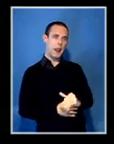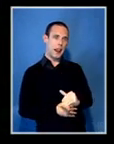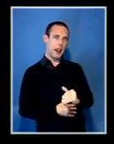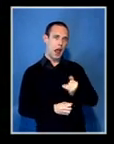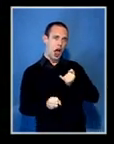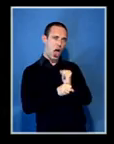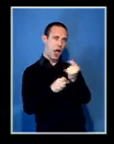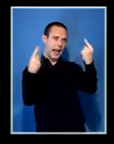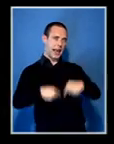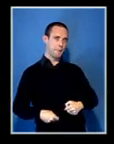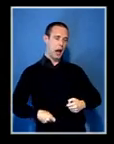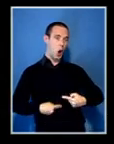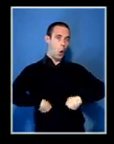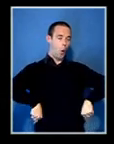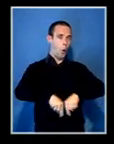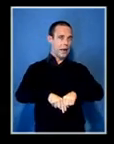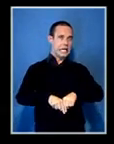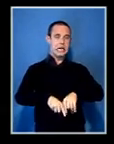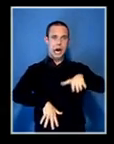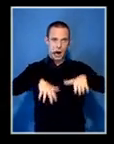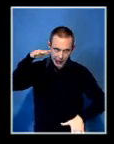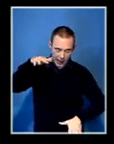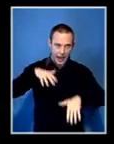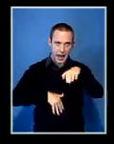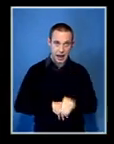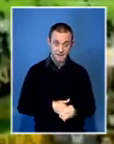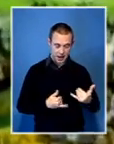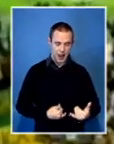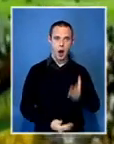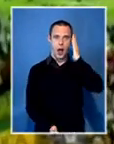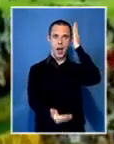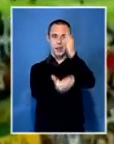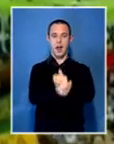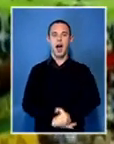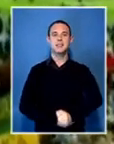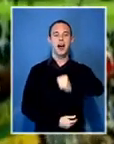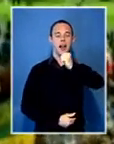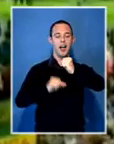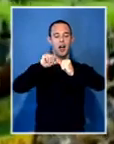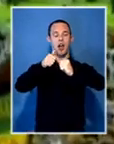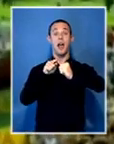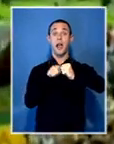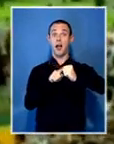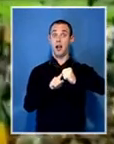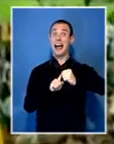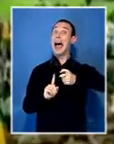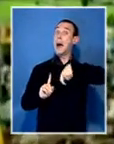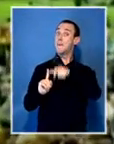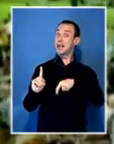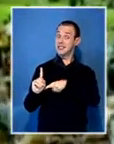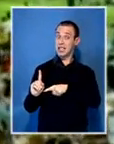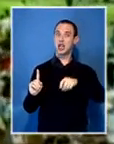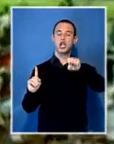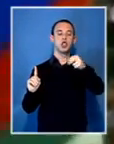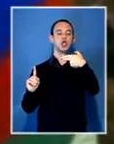hop. We've now got the microphones working. Long-time activist Suresh Kamath was left to